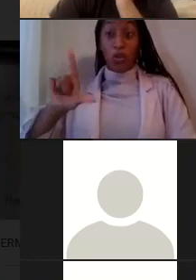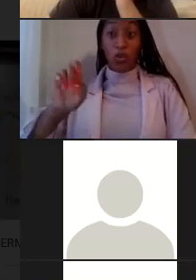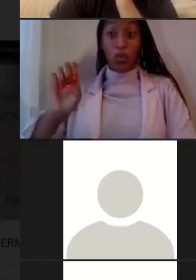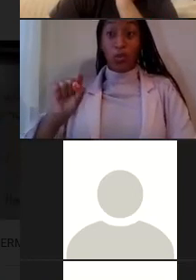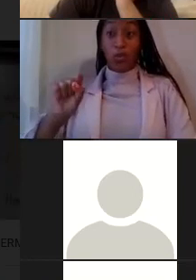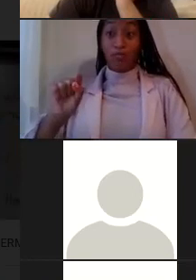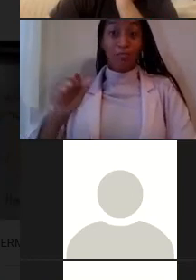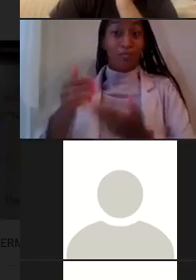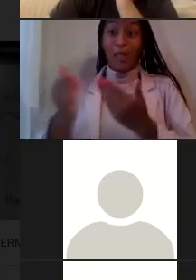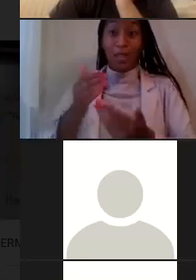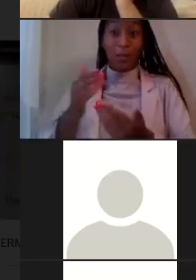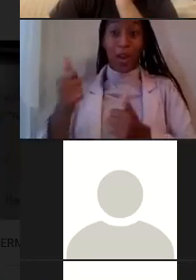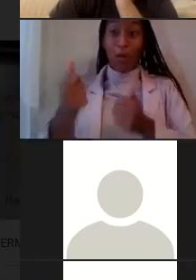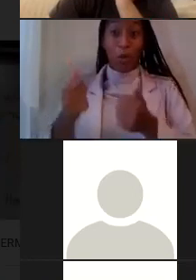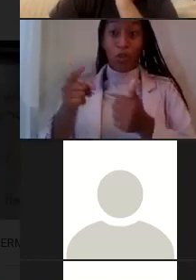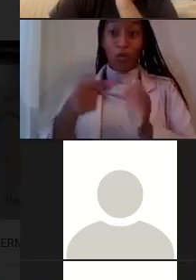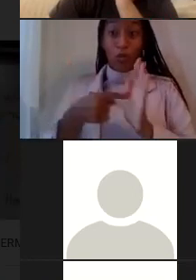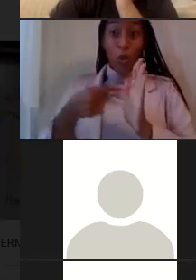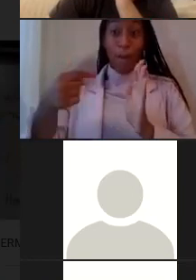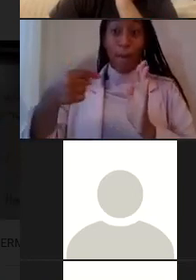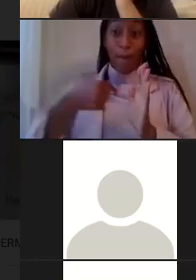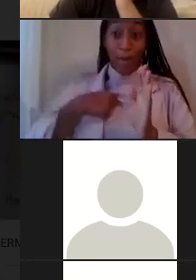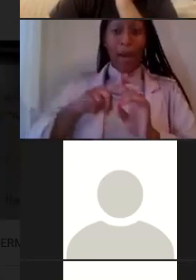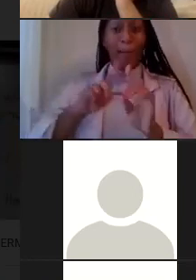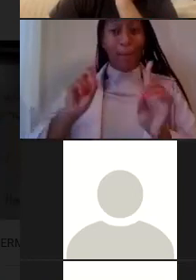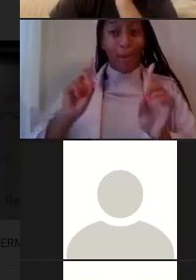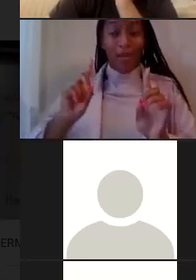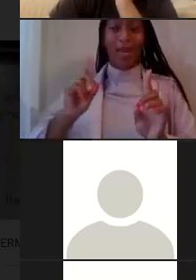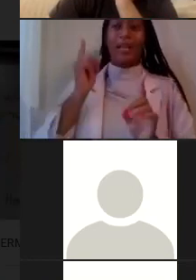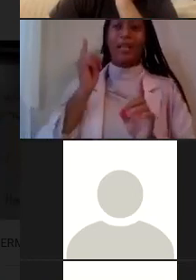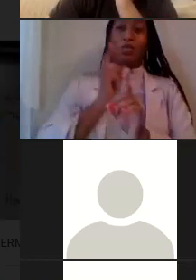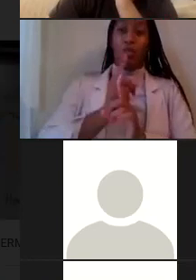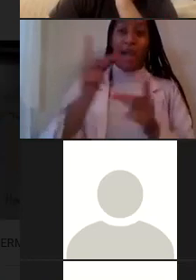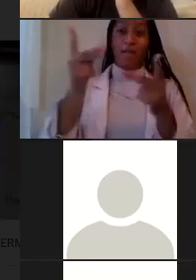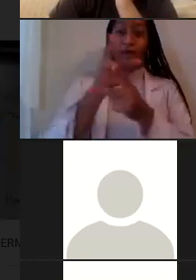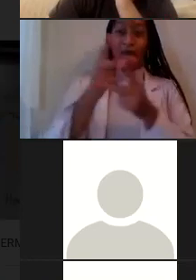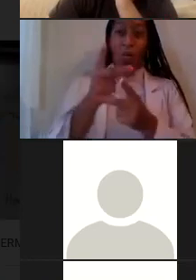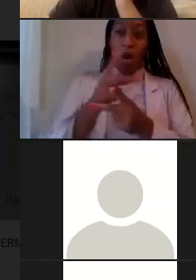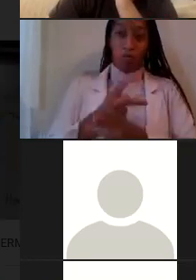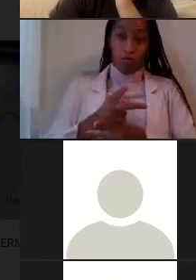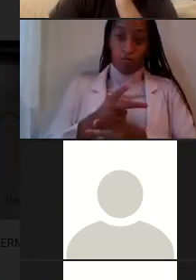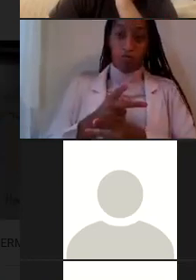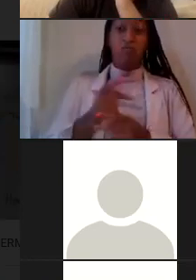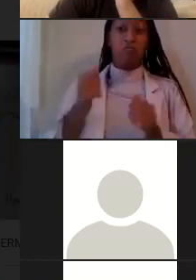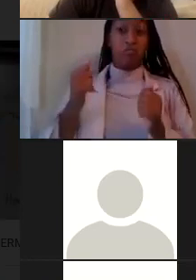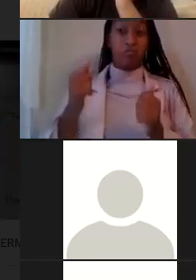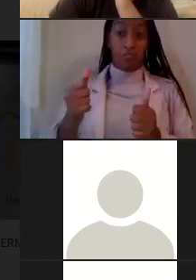correctly for the values that you are given, that's what matters. Okay.